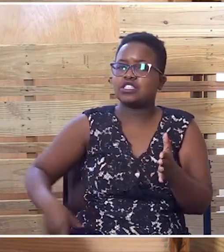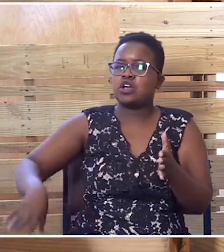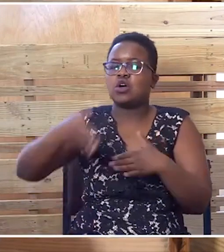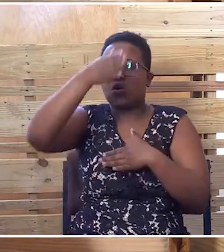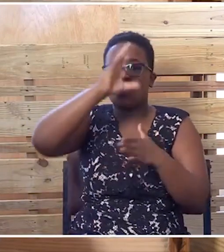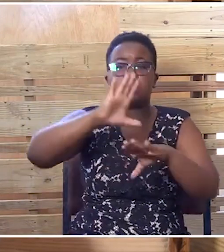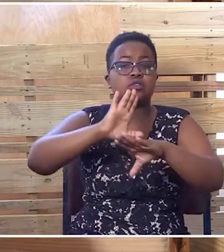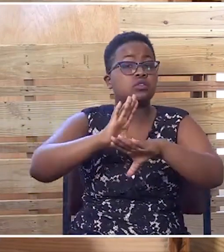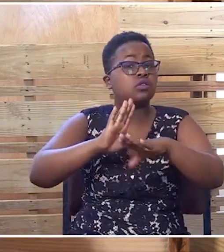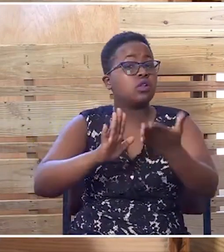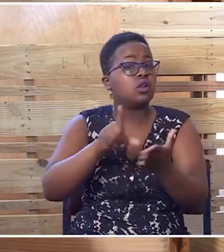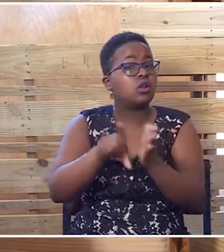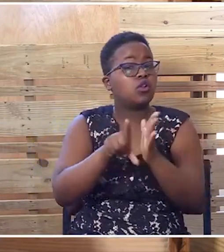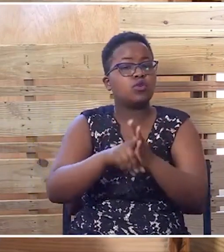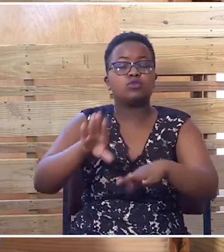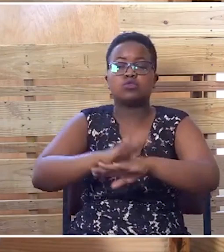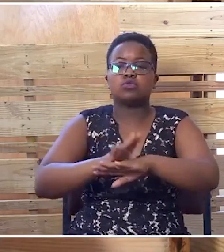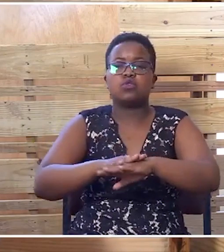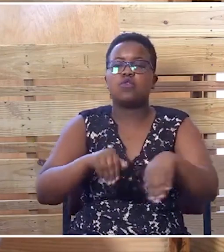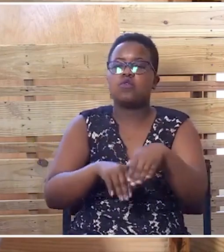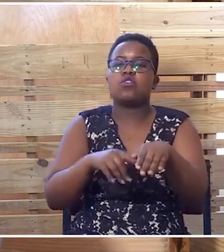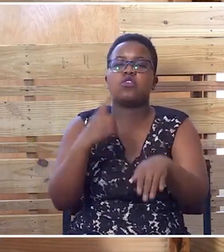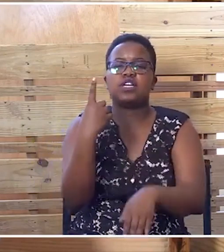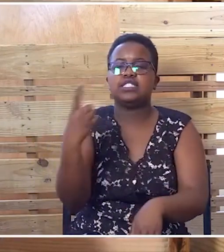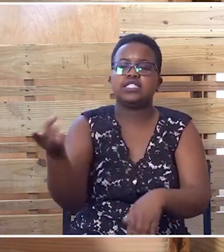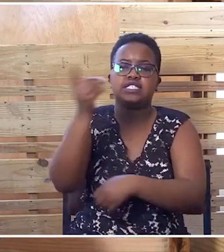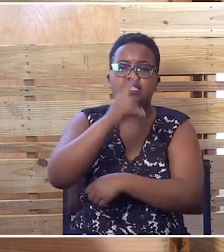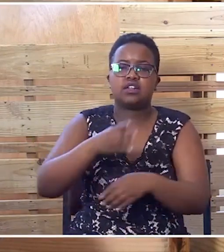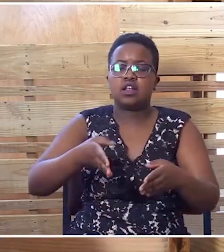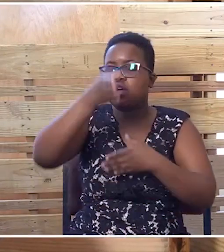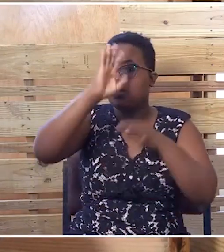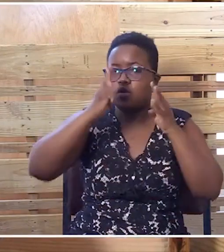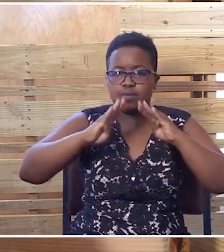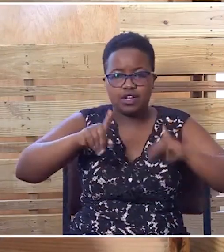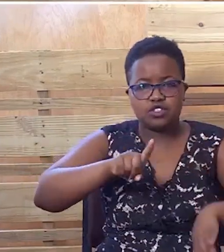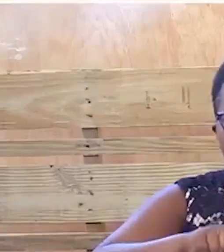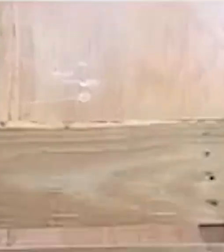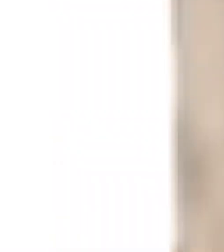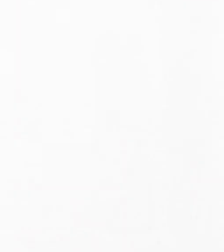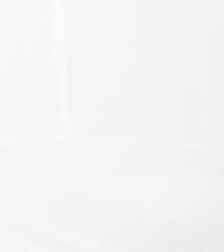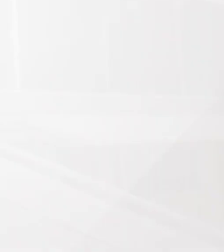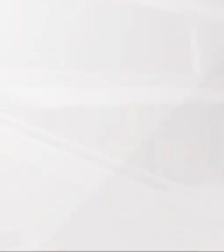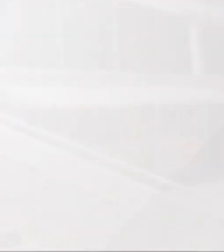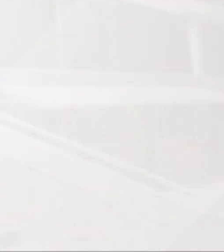God's laws are good, and follow them each and every day. God bless you and have a lovely week. Amen.